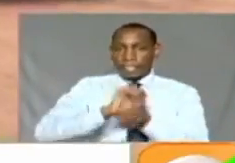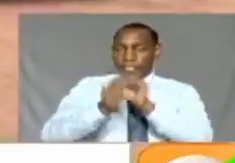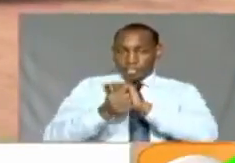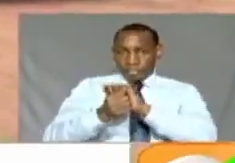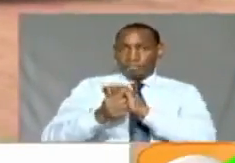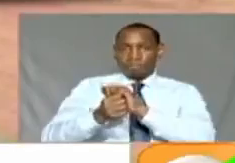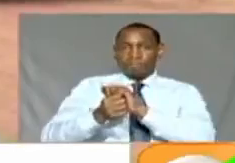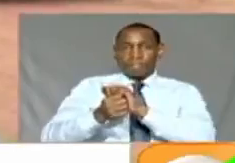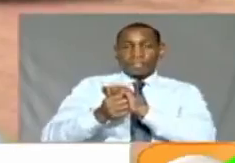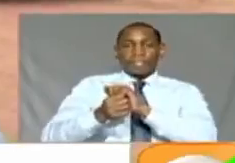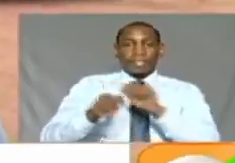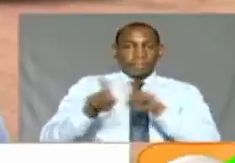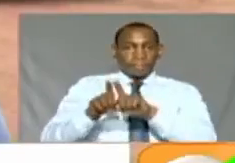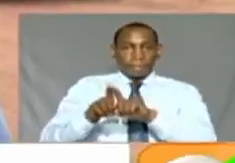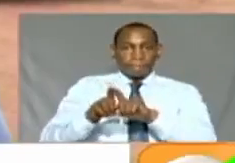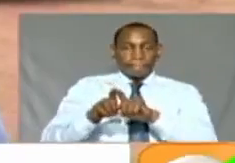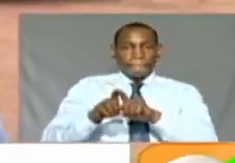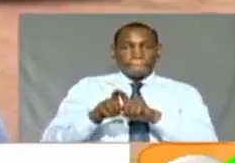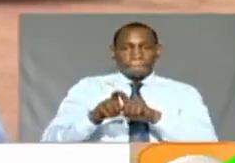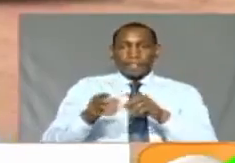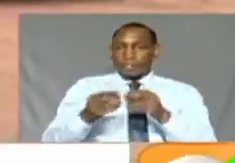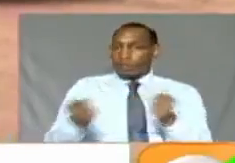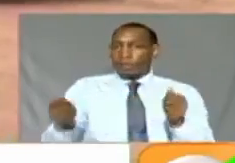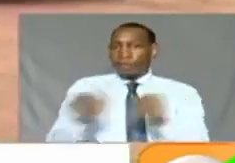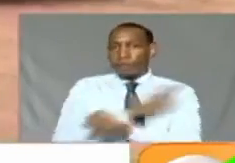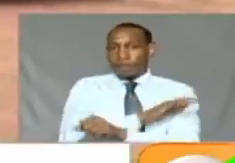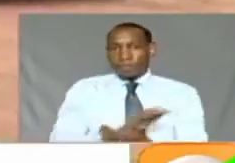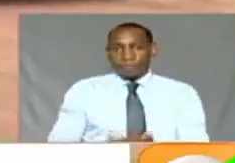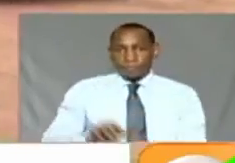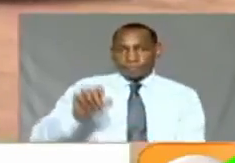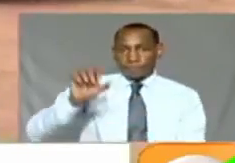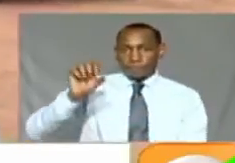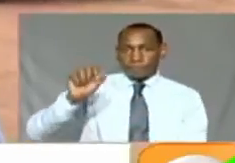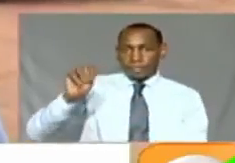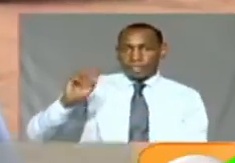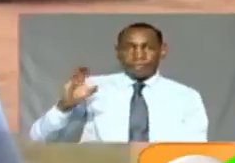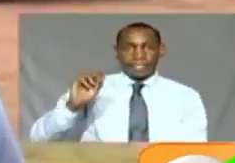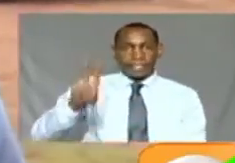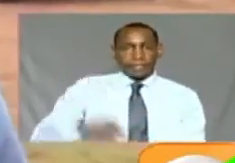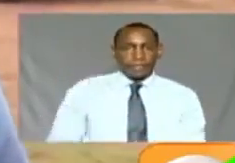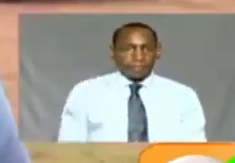probably this time round, once and for all. Samogina Citizen TV,